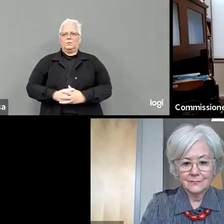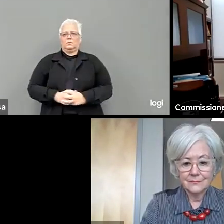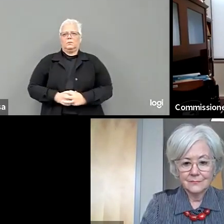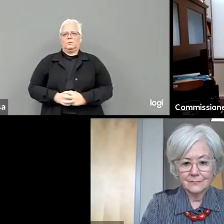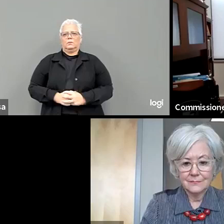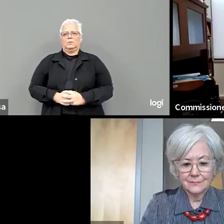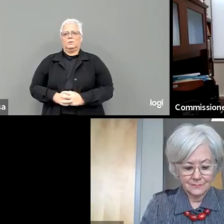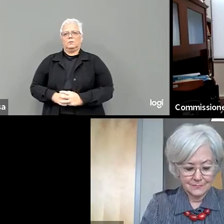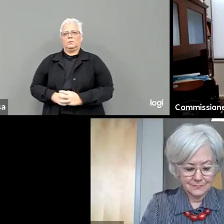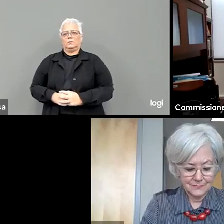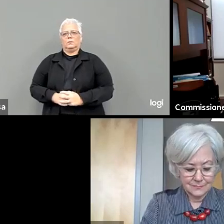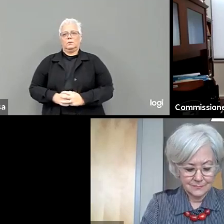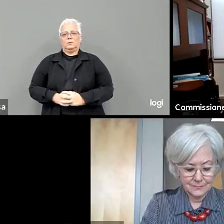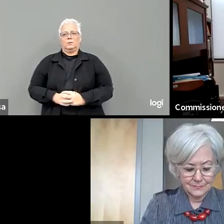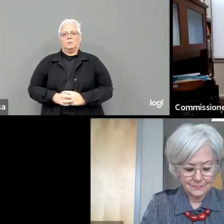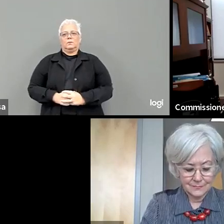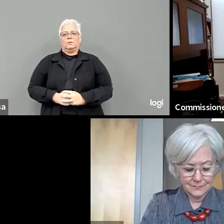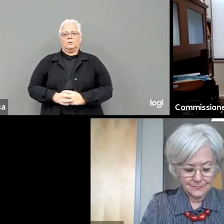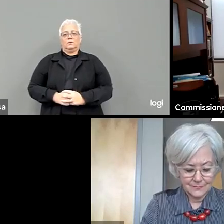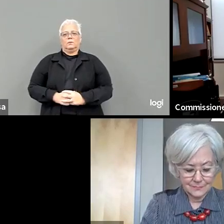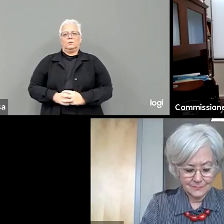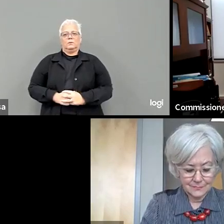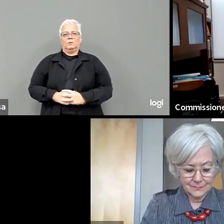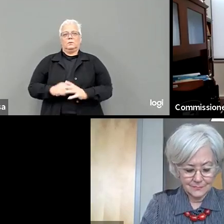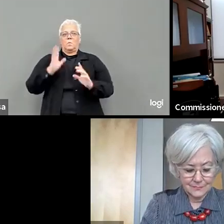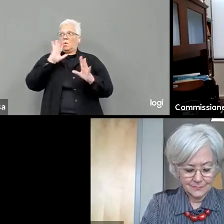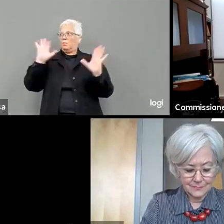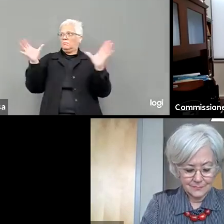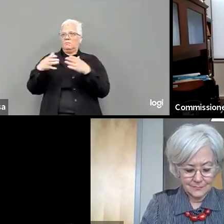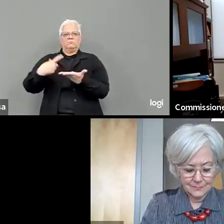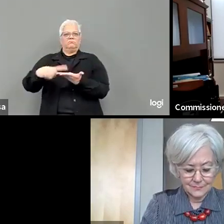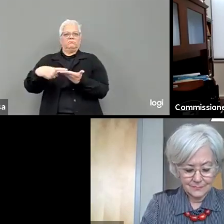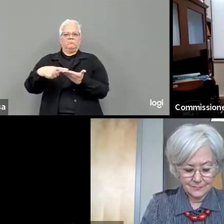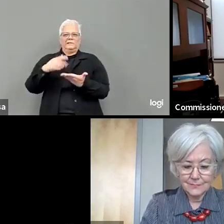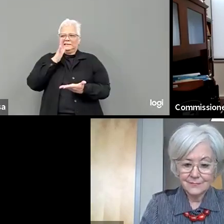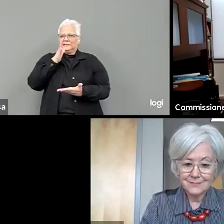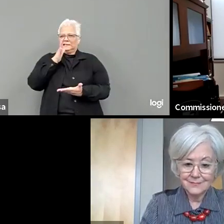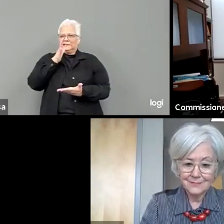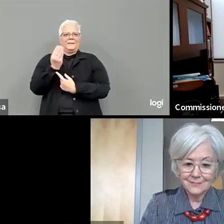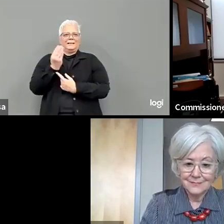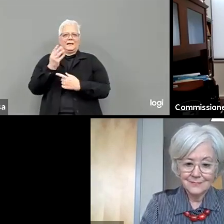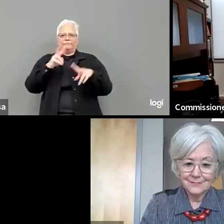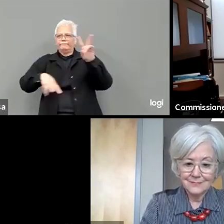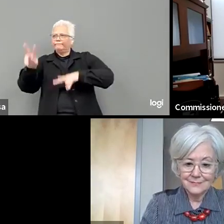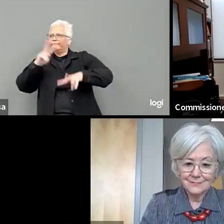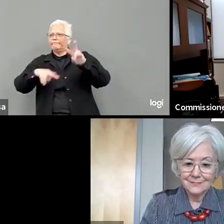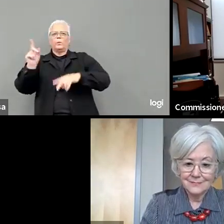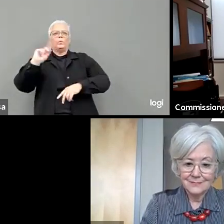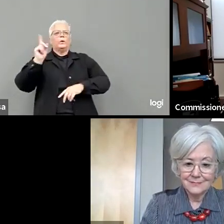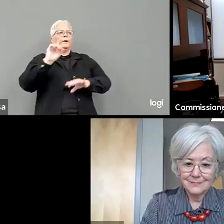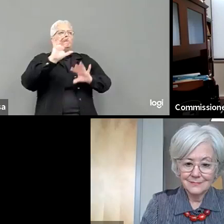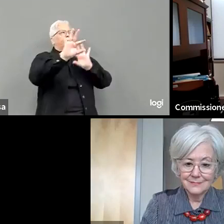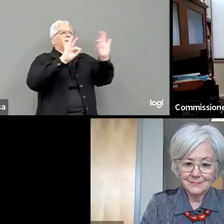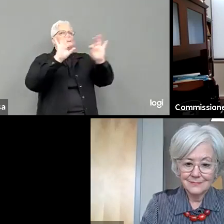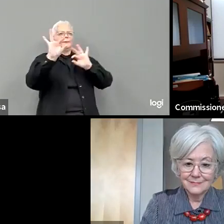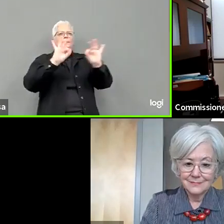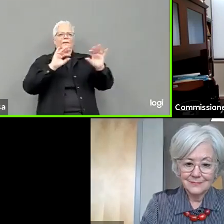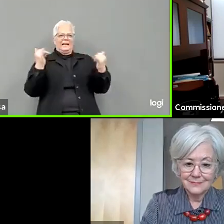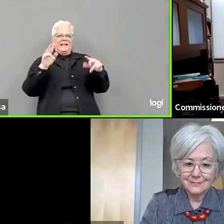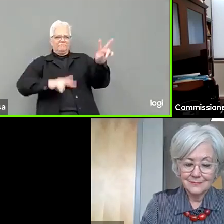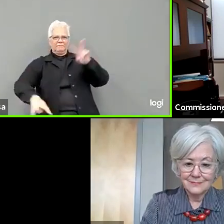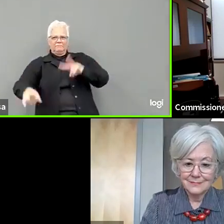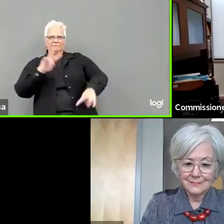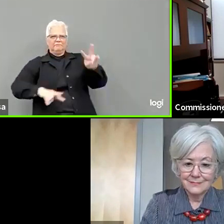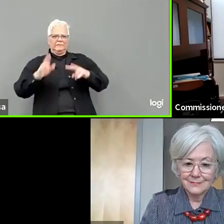will actually start. We have a meeting Monday, and hopefully that timetable will be solidified on that. On that day. Thank you, Dr.